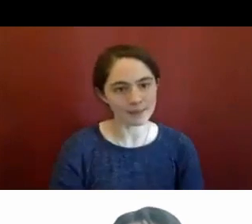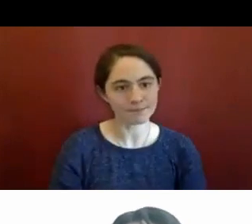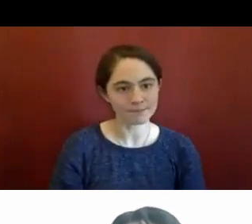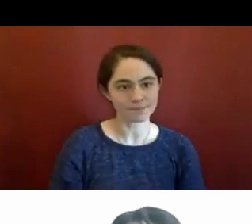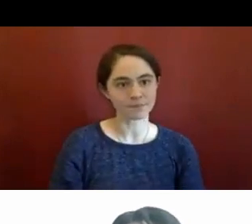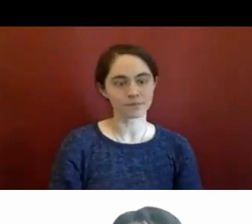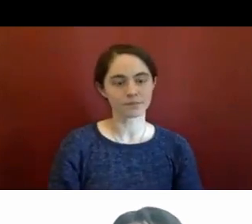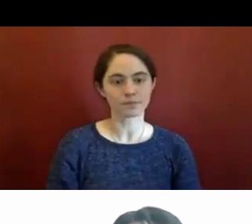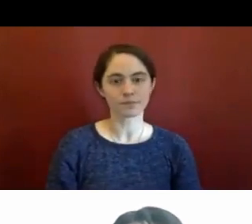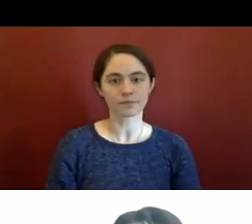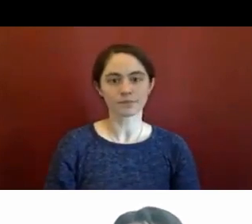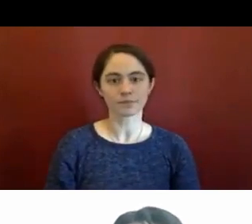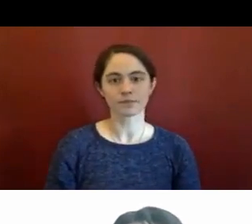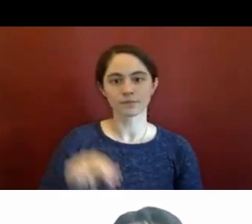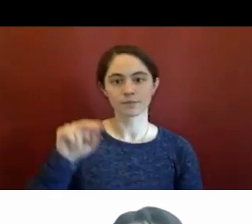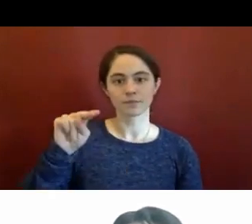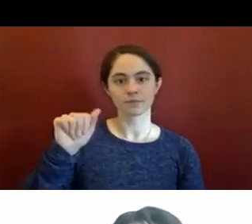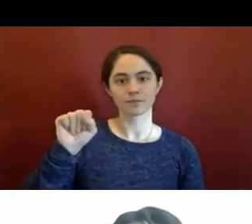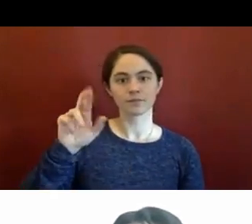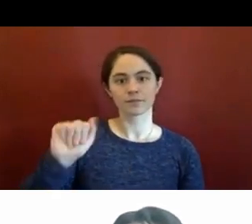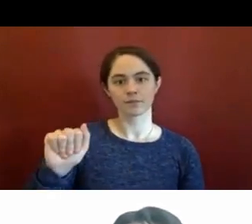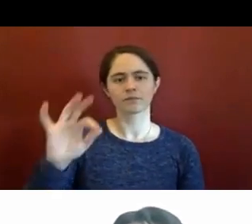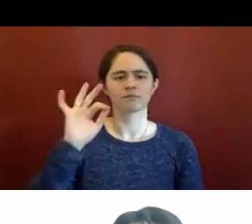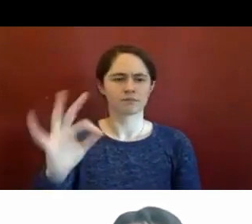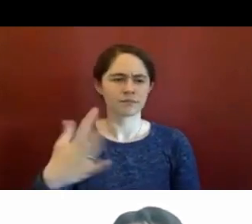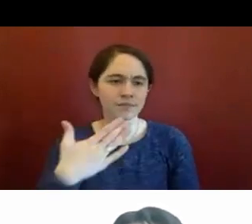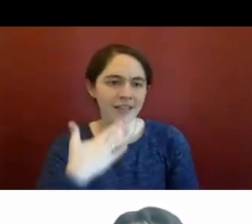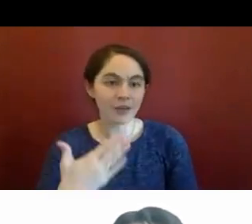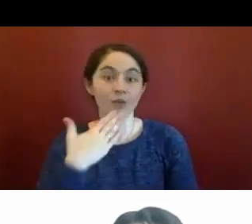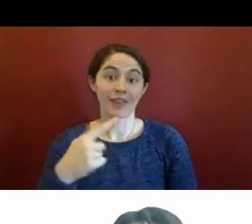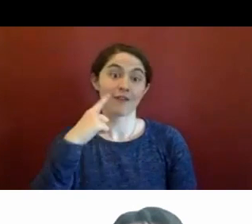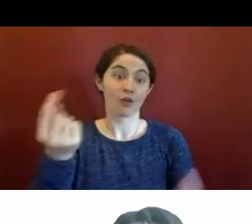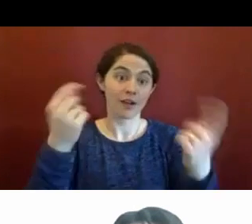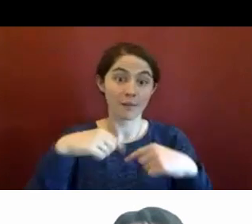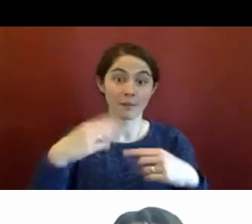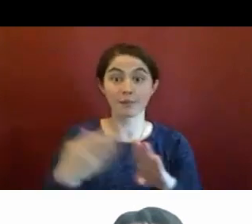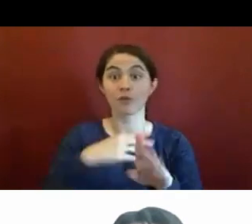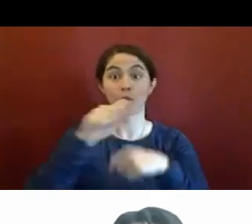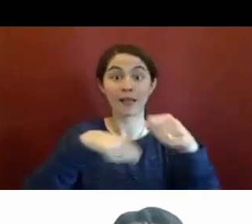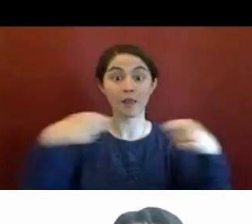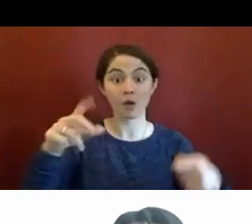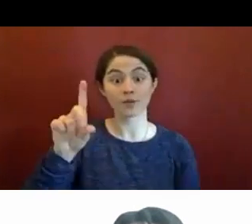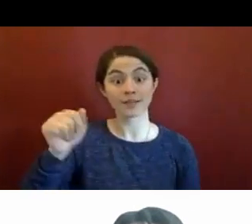Okay, thank you for that, Angel. Thank you guys for being here. Before we close, Daphne, do you have any remarks?